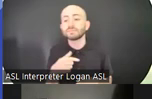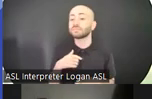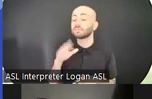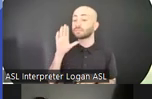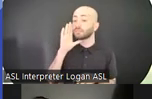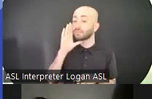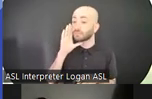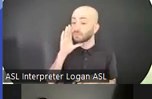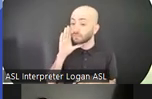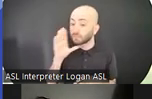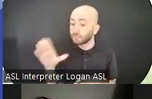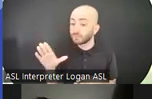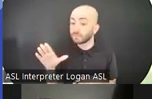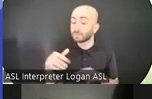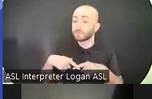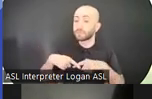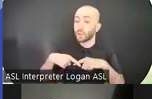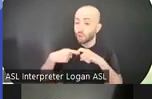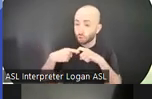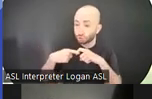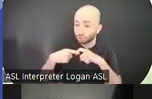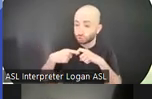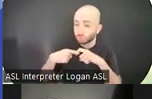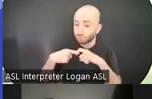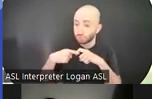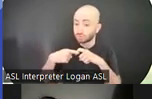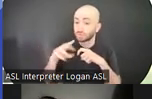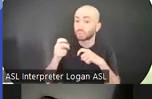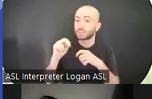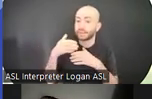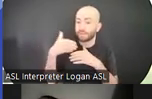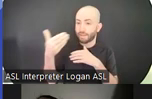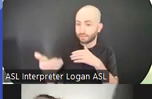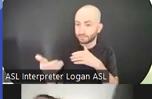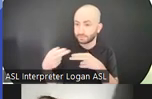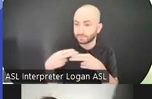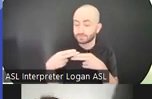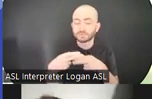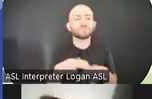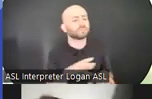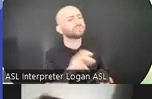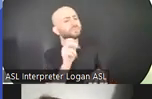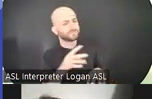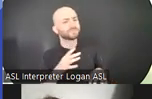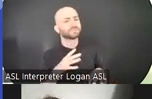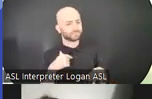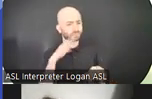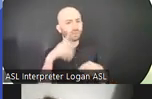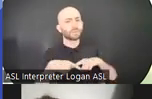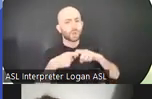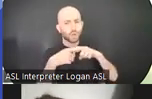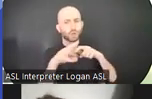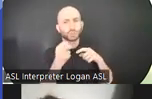pause it when we. Okay. I will pause it when we go to the next slide.